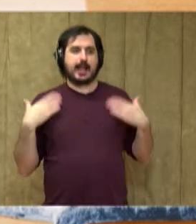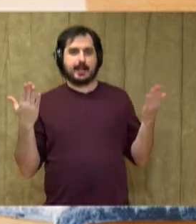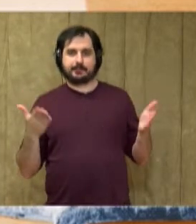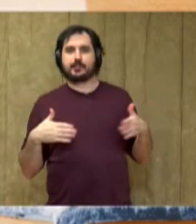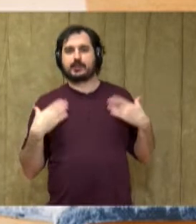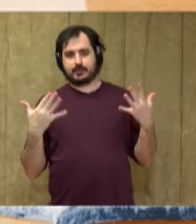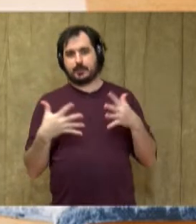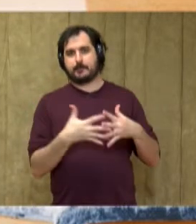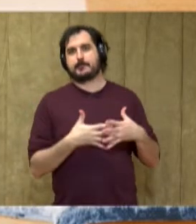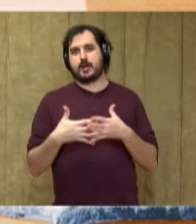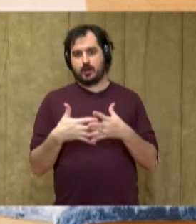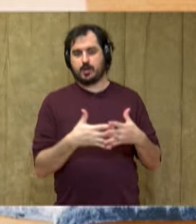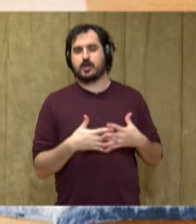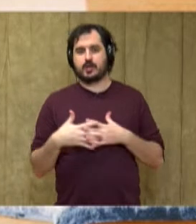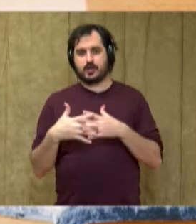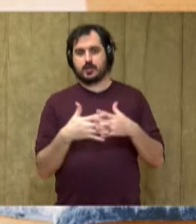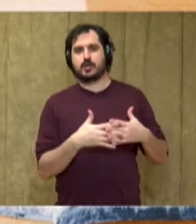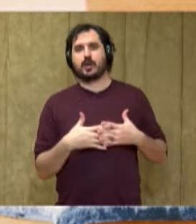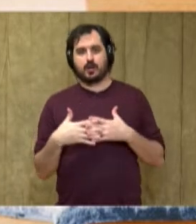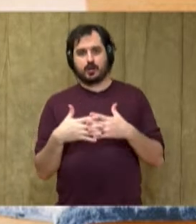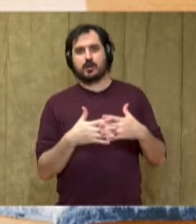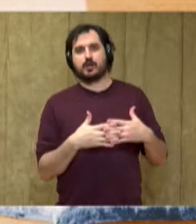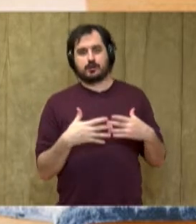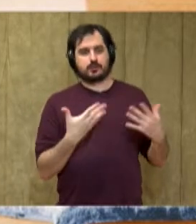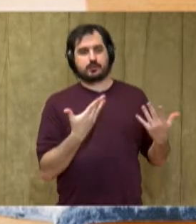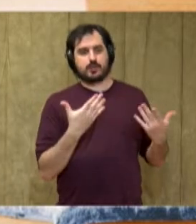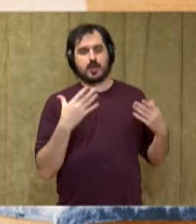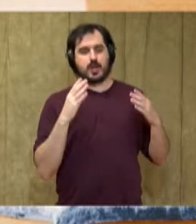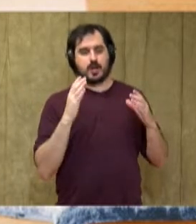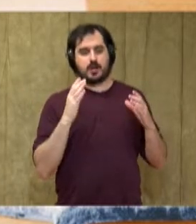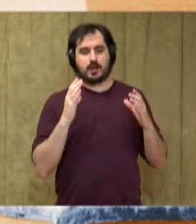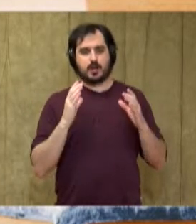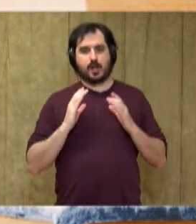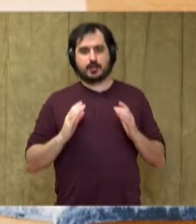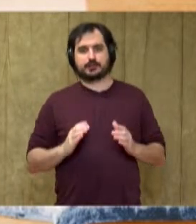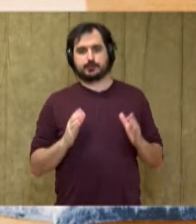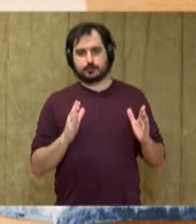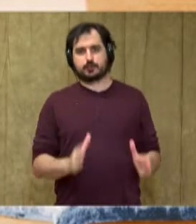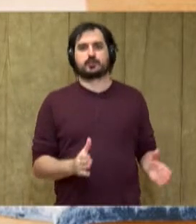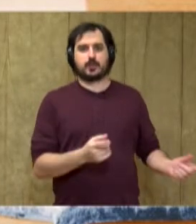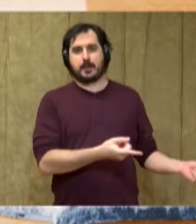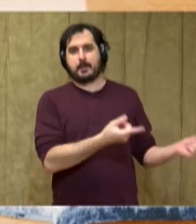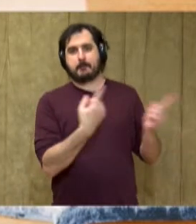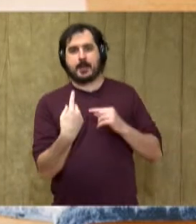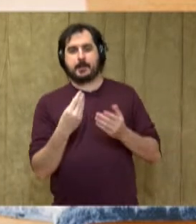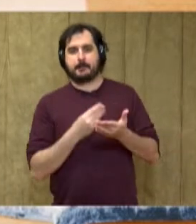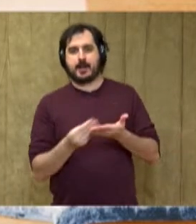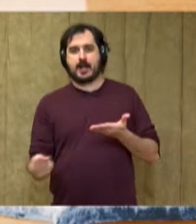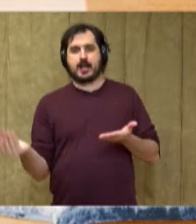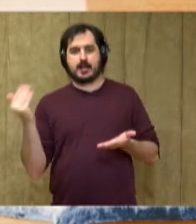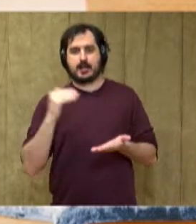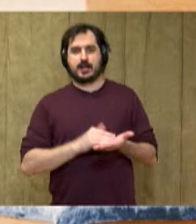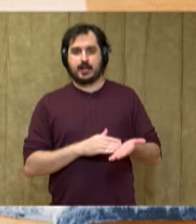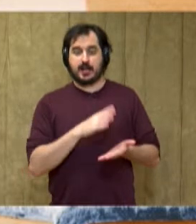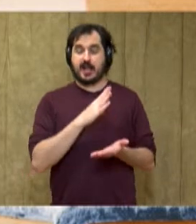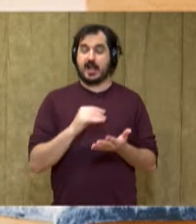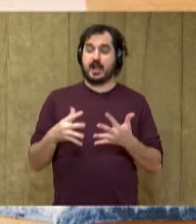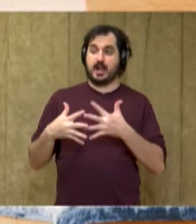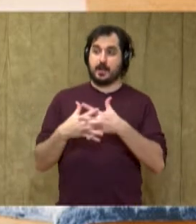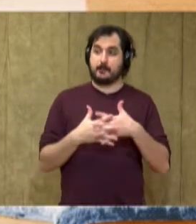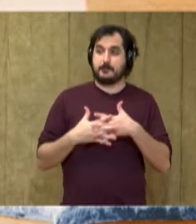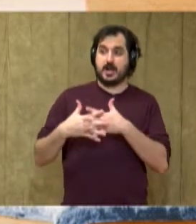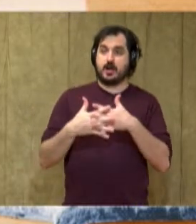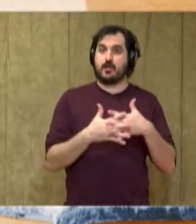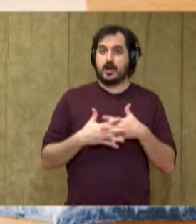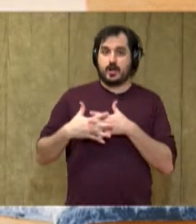have ended right there, but of course it didn't. To show they weren't afraid to tax